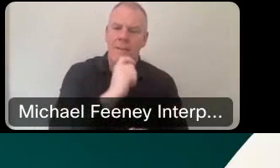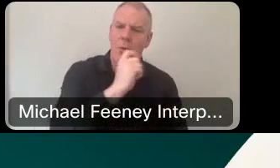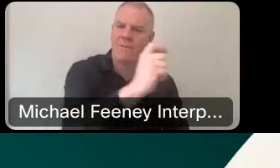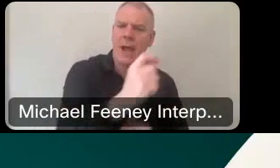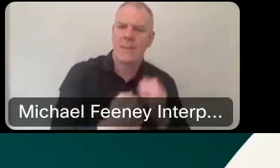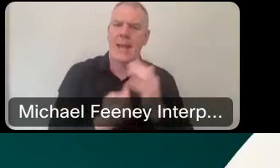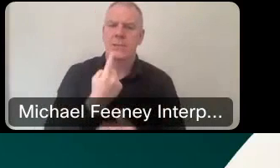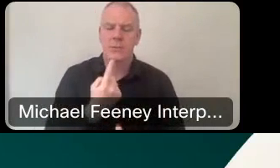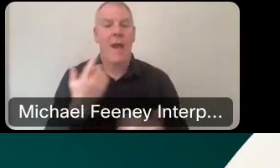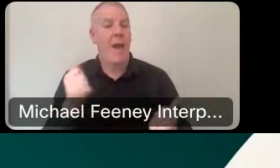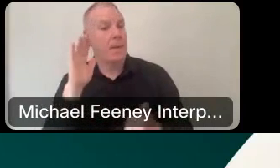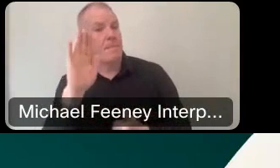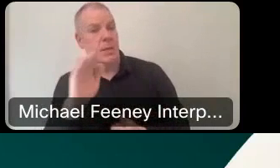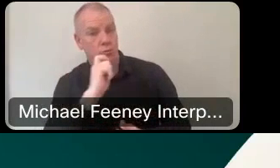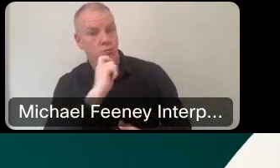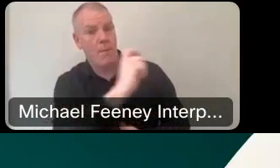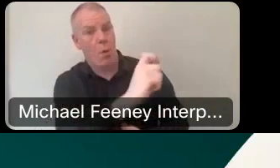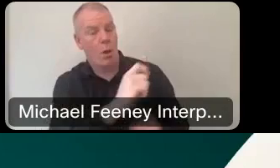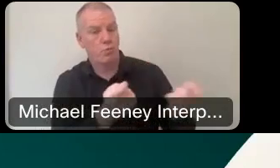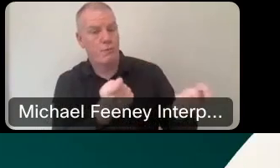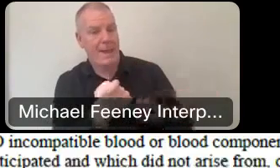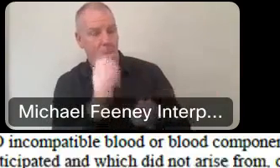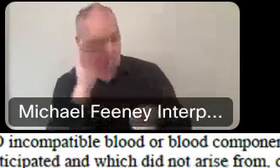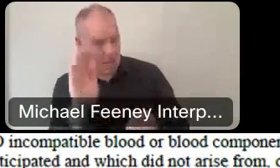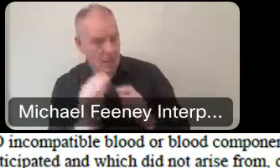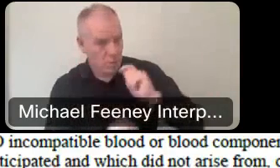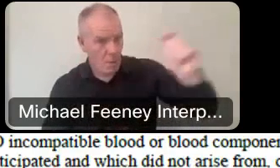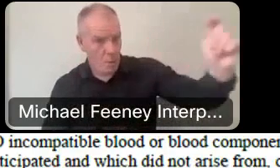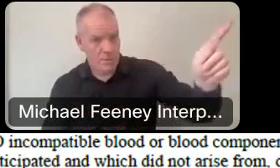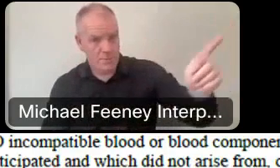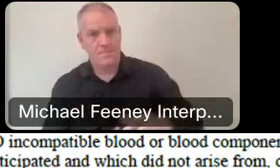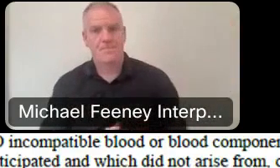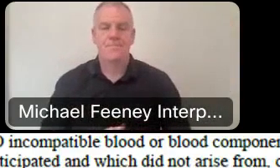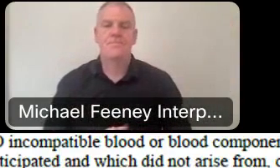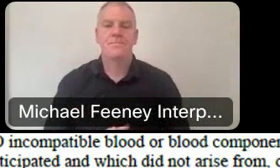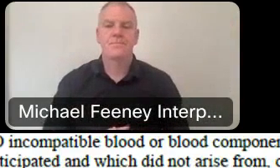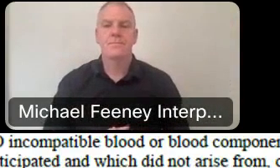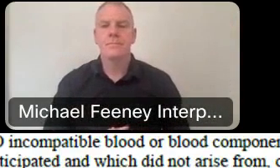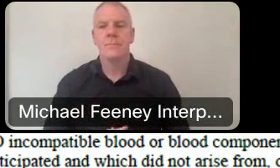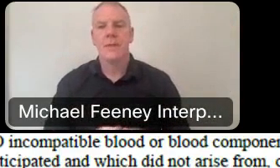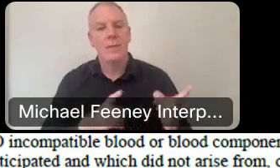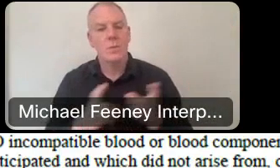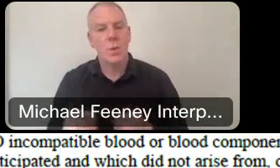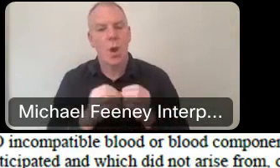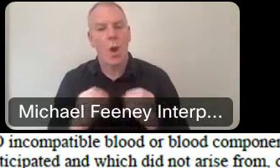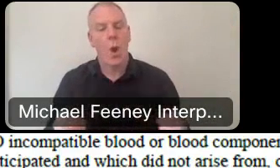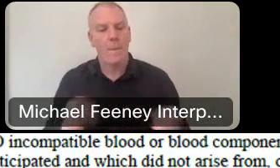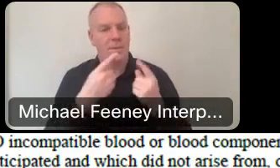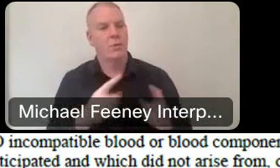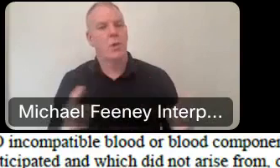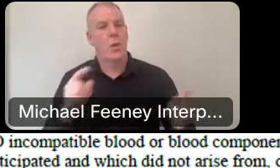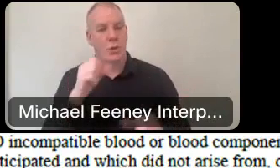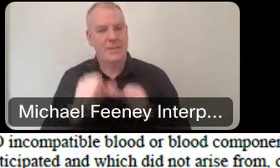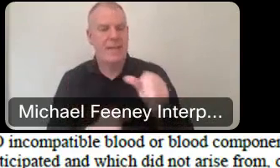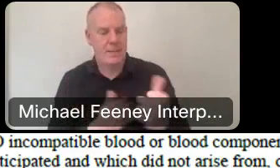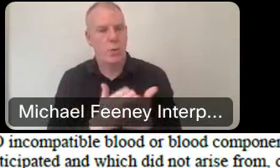be the mandatory requirement to report them to the regulator and to undertake the open disclosure steps as described in